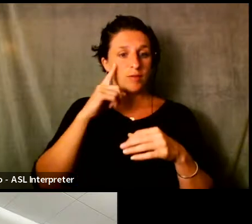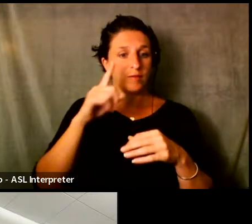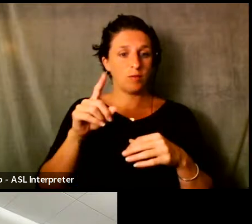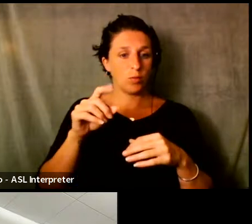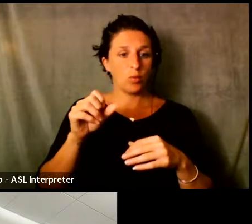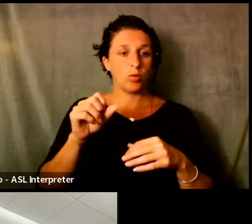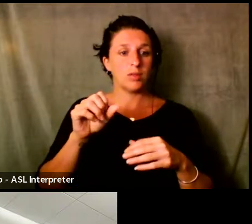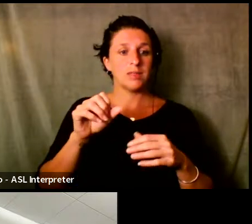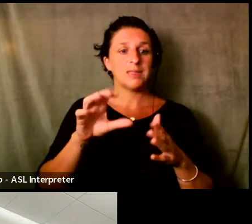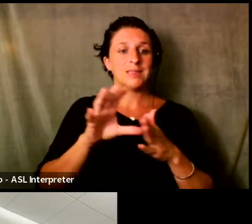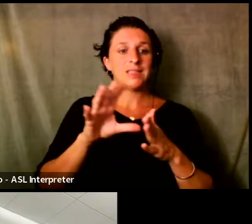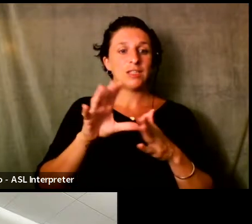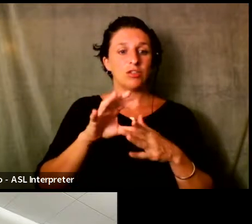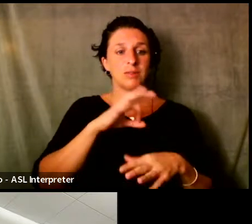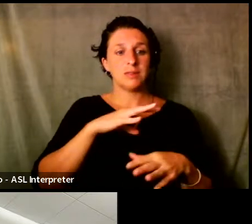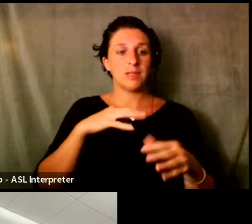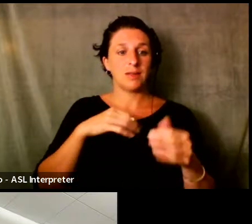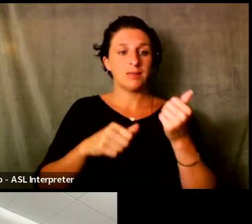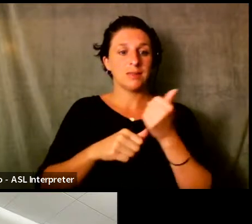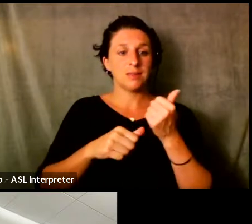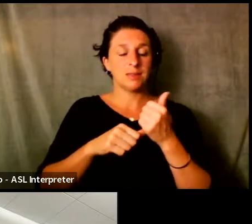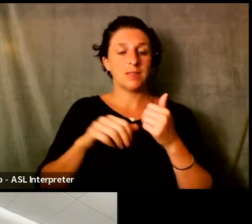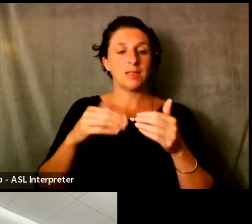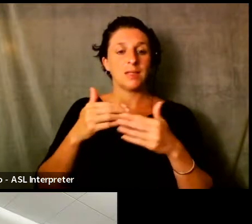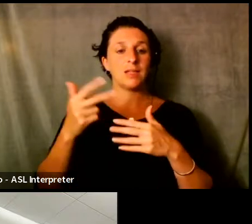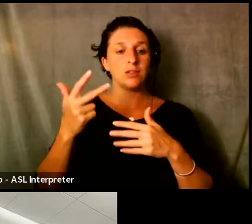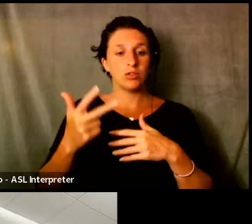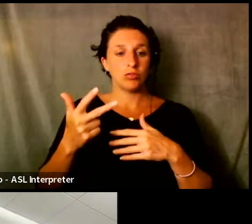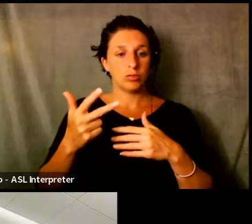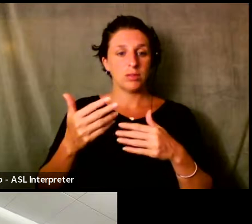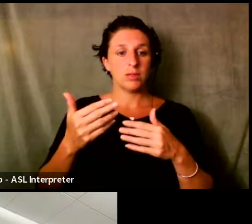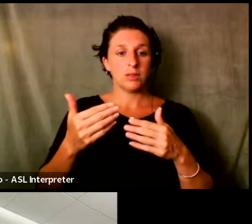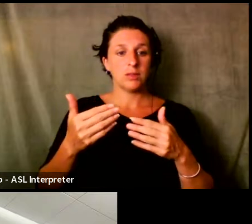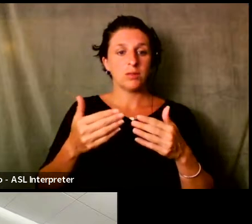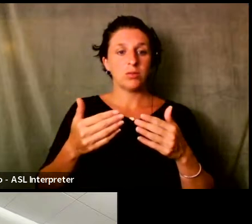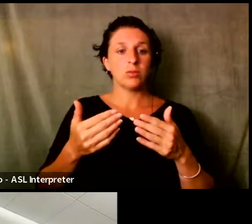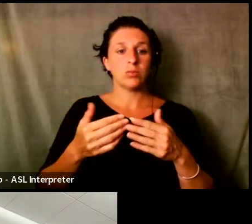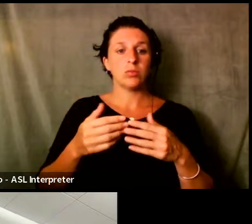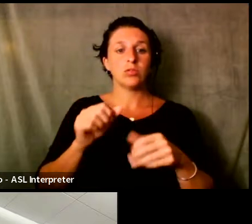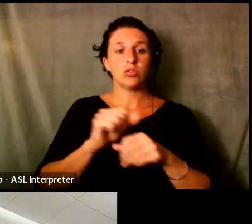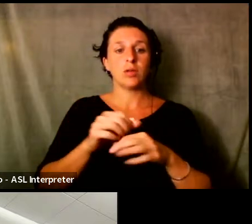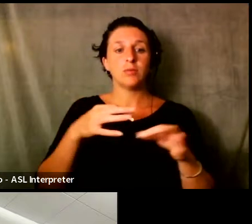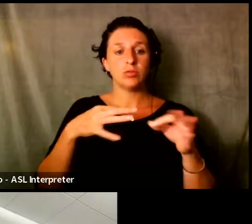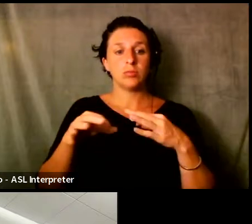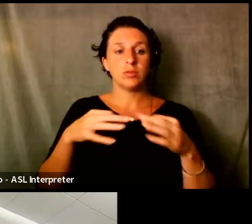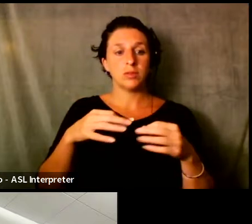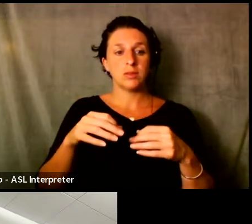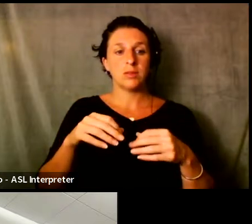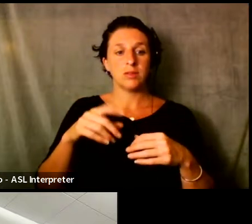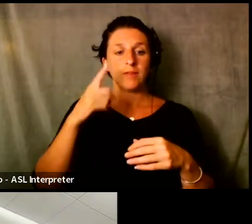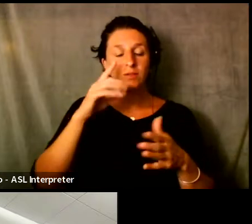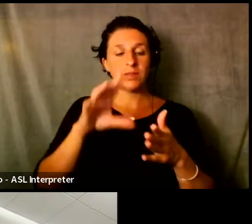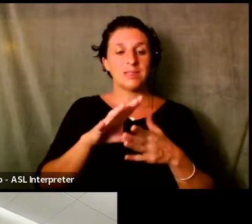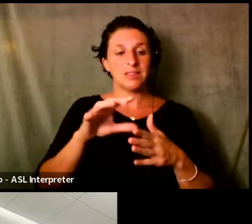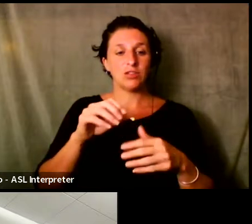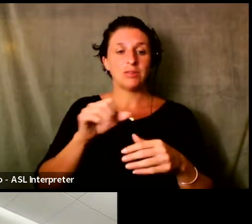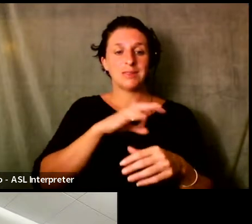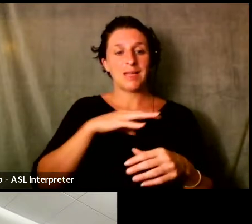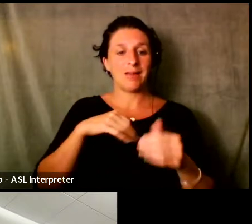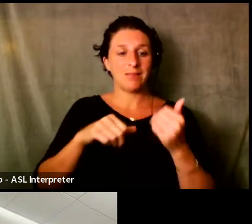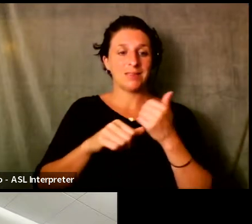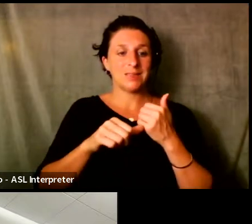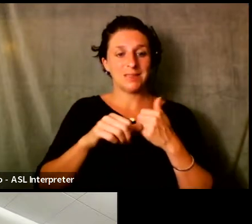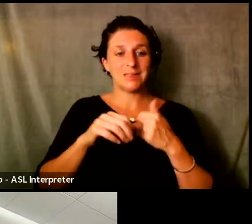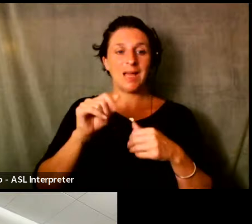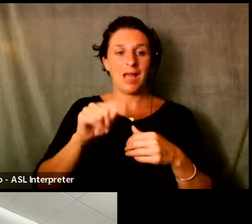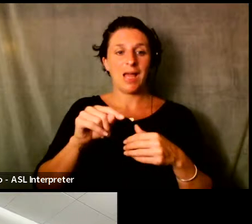assistant. Yes, the next three items are new job descriptions, and the first one is for the senior staff assistant at the Bridge School.